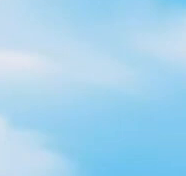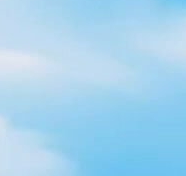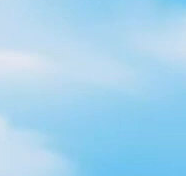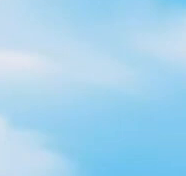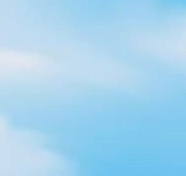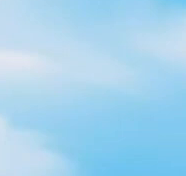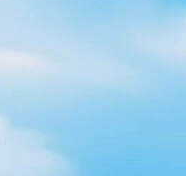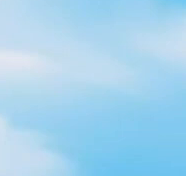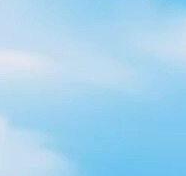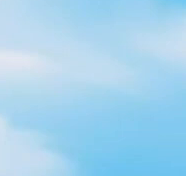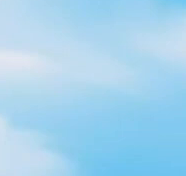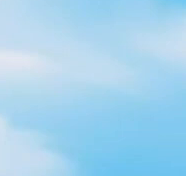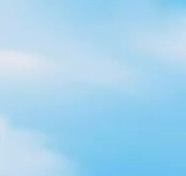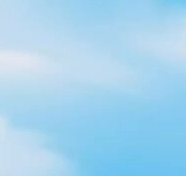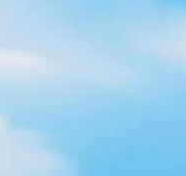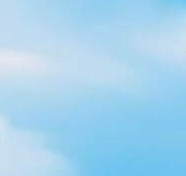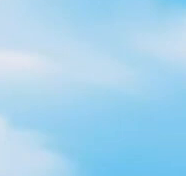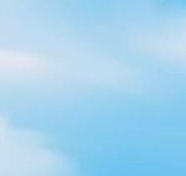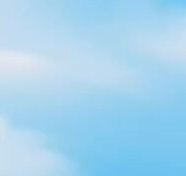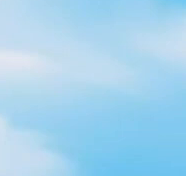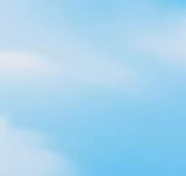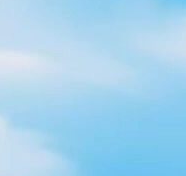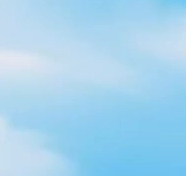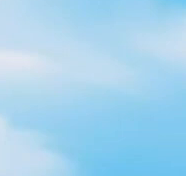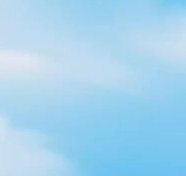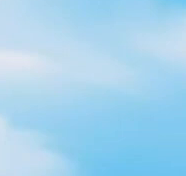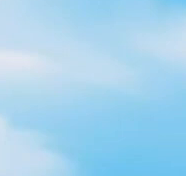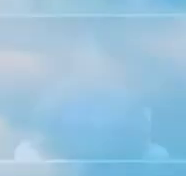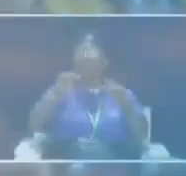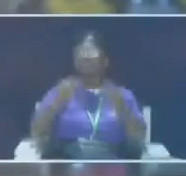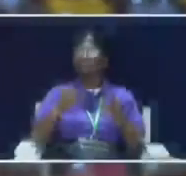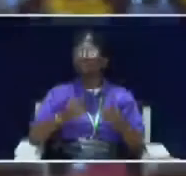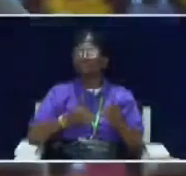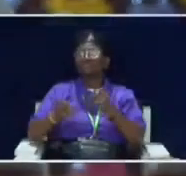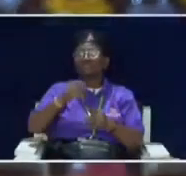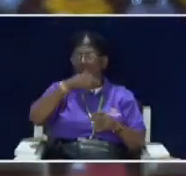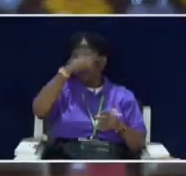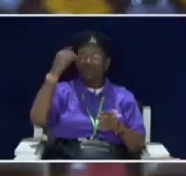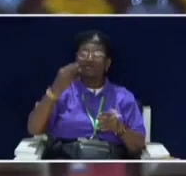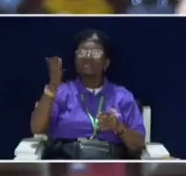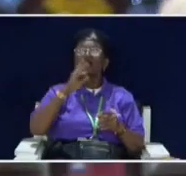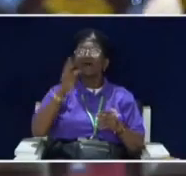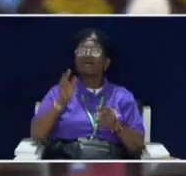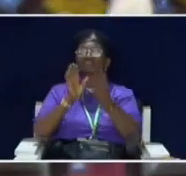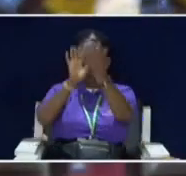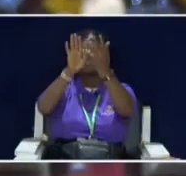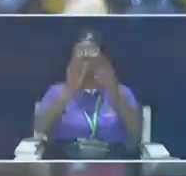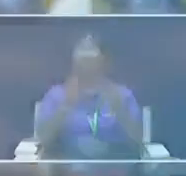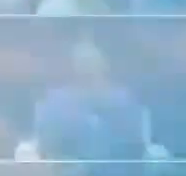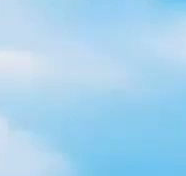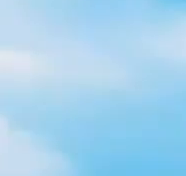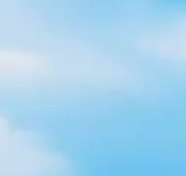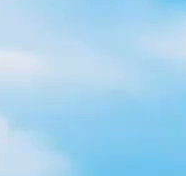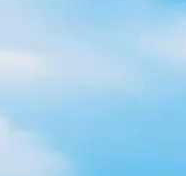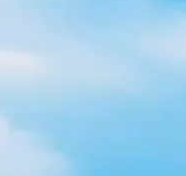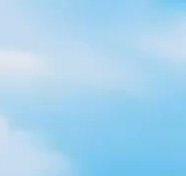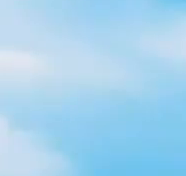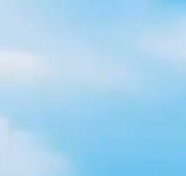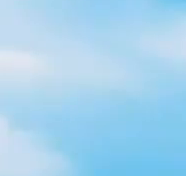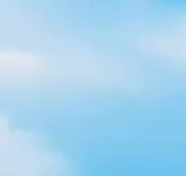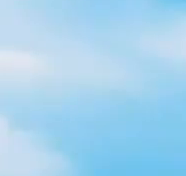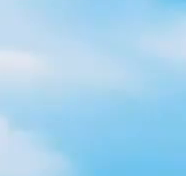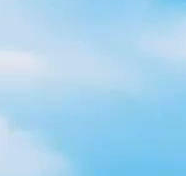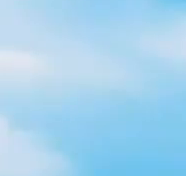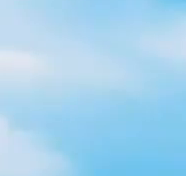that have been known to be delayed by minutes or even hours because they were faced with a headwind. But when you have a